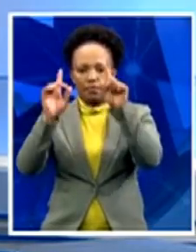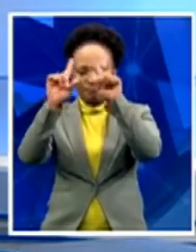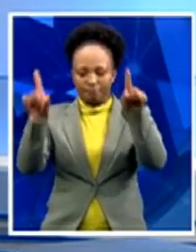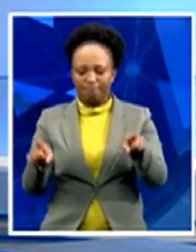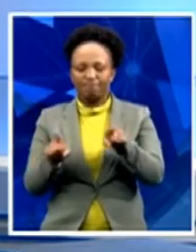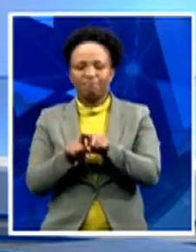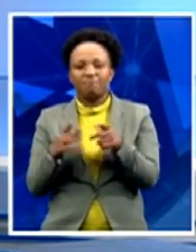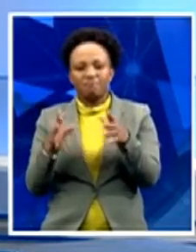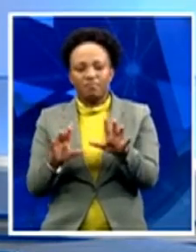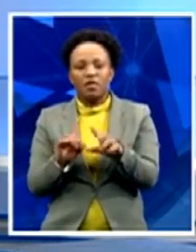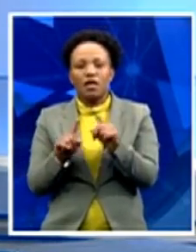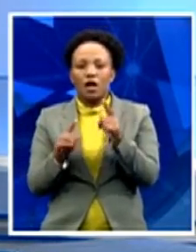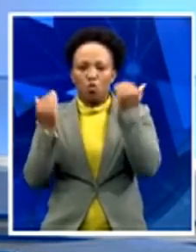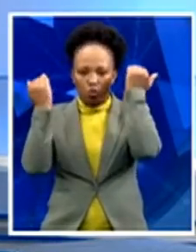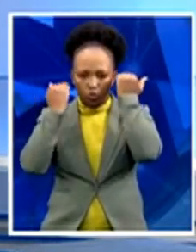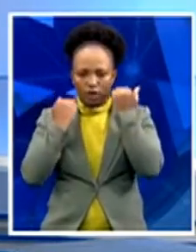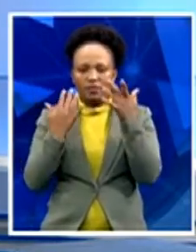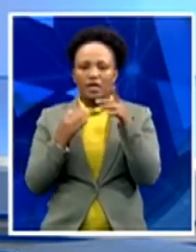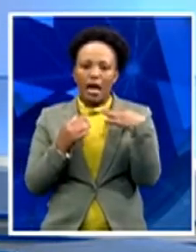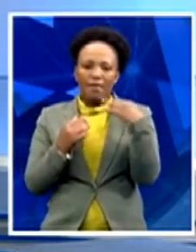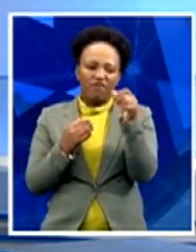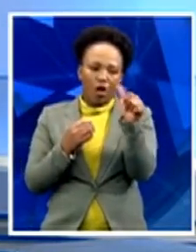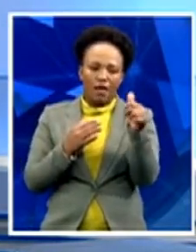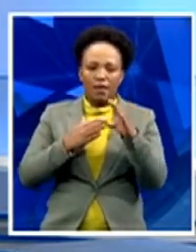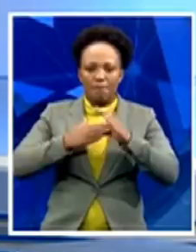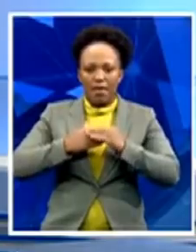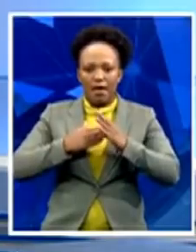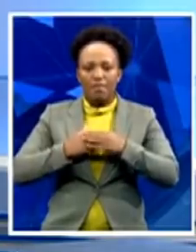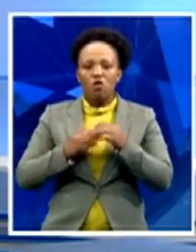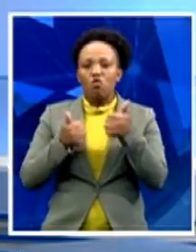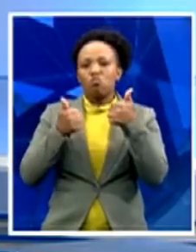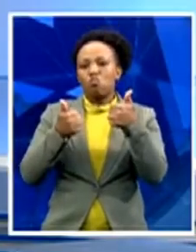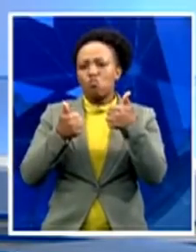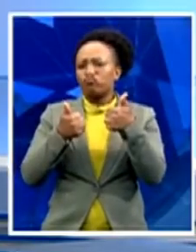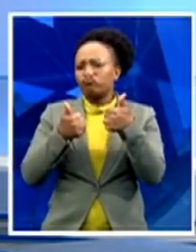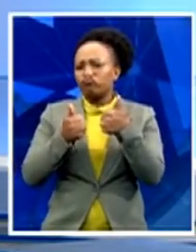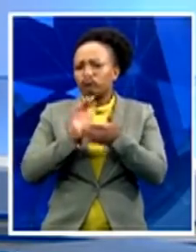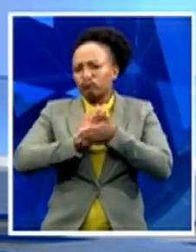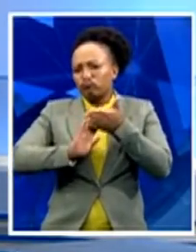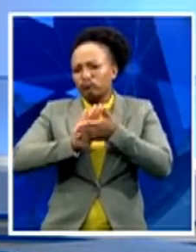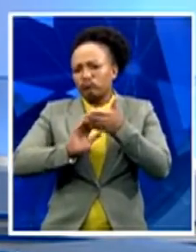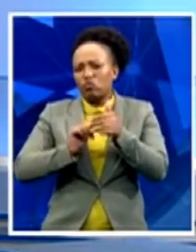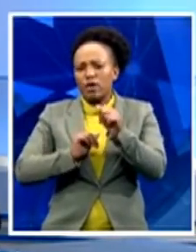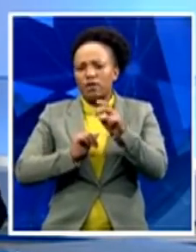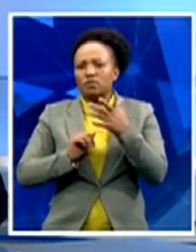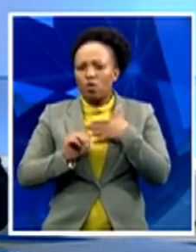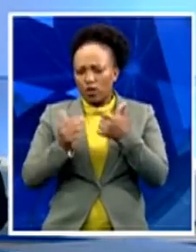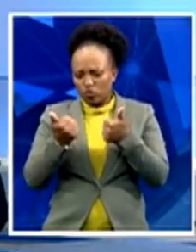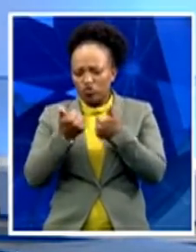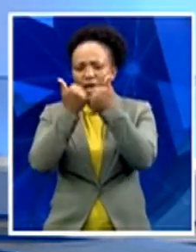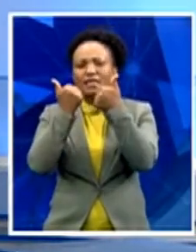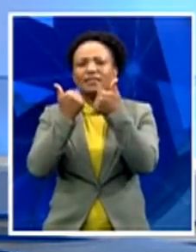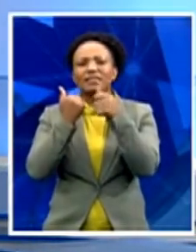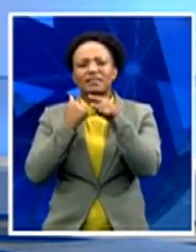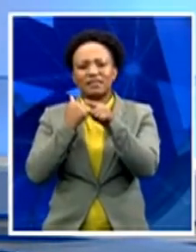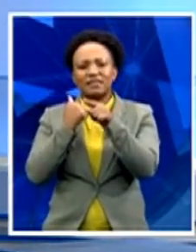other members in good standing of the ANC who want to challenge the constitutionality of Rule